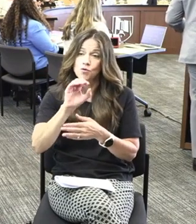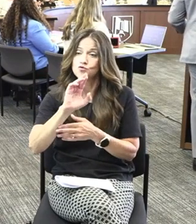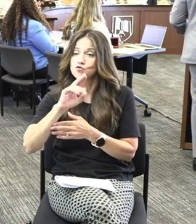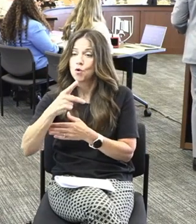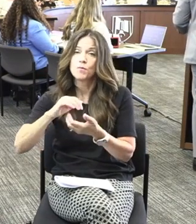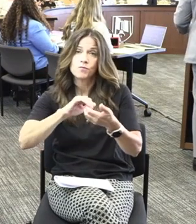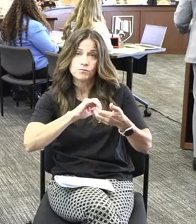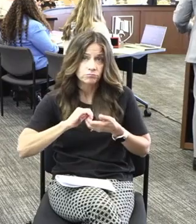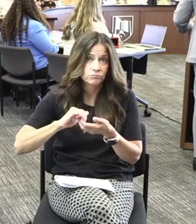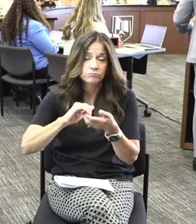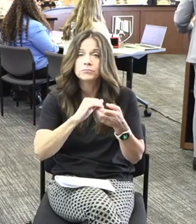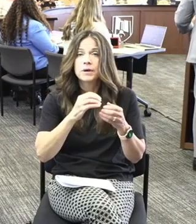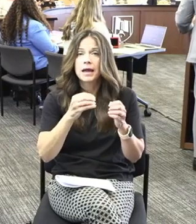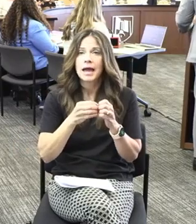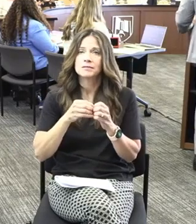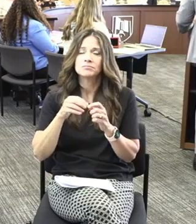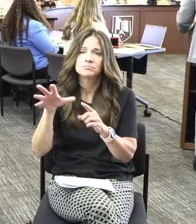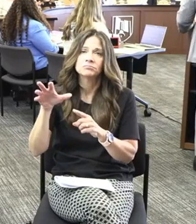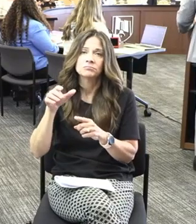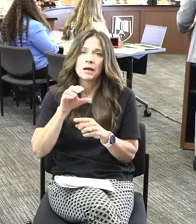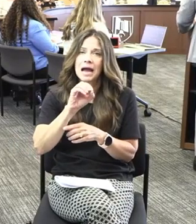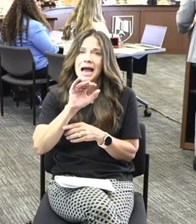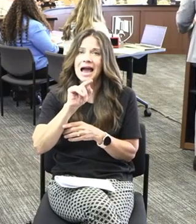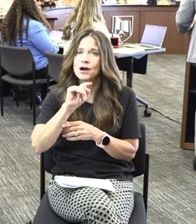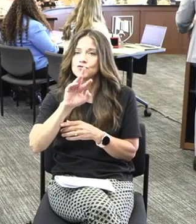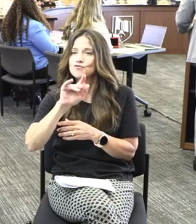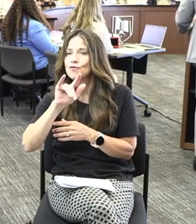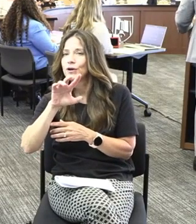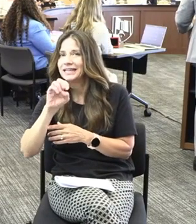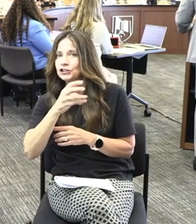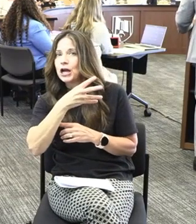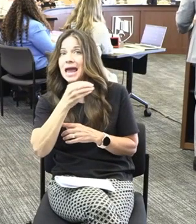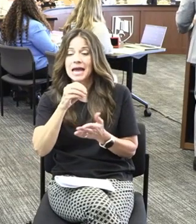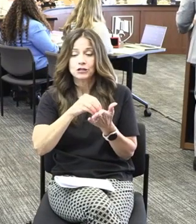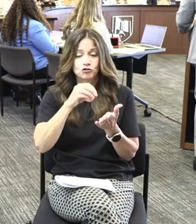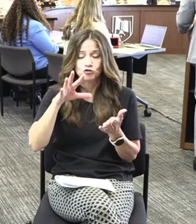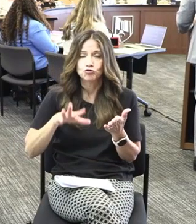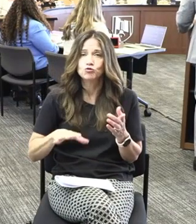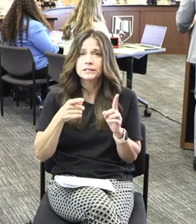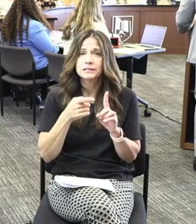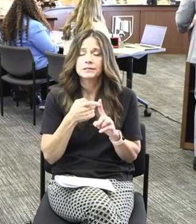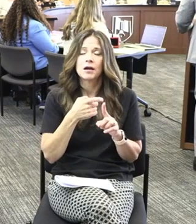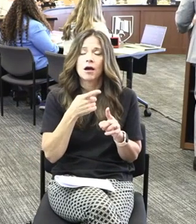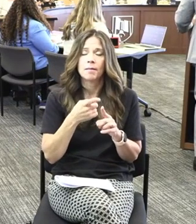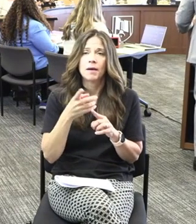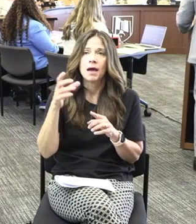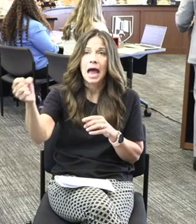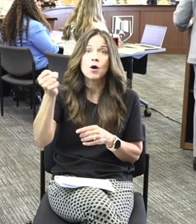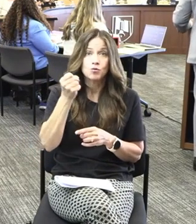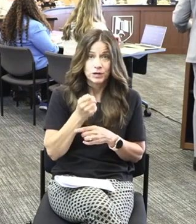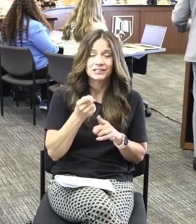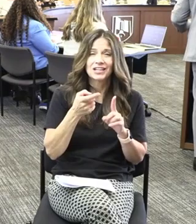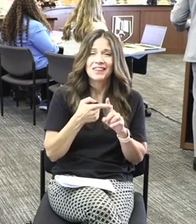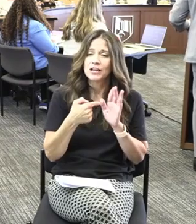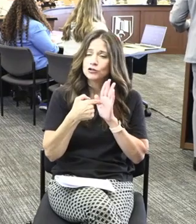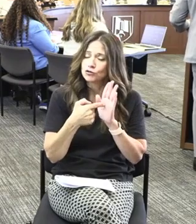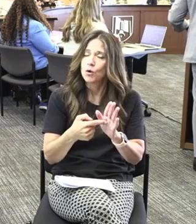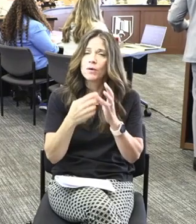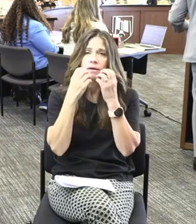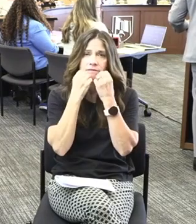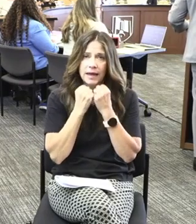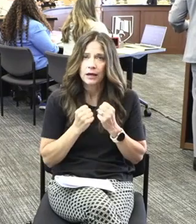enhancing marketing and outreach, and improving student retention has helped drive these positive results and demonstrate the value